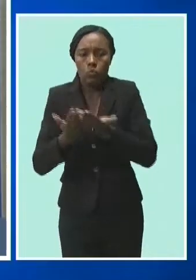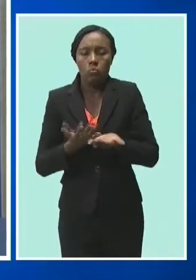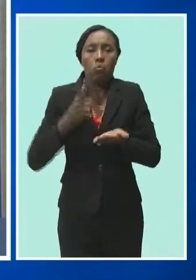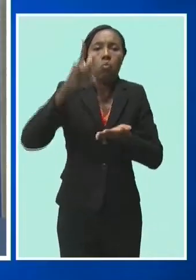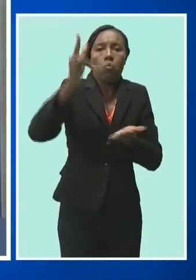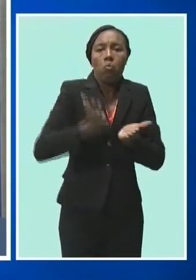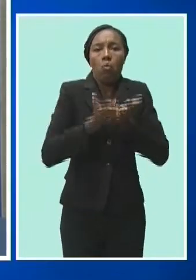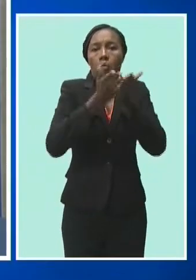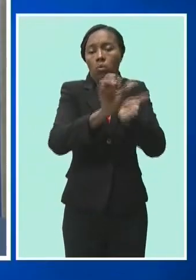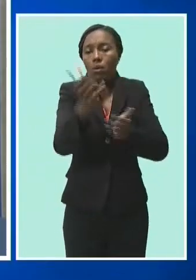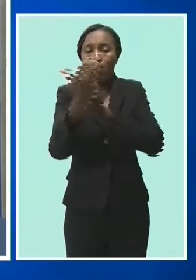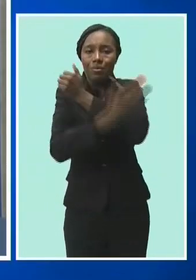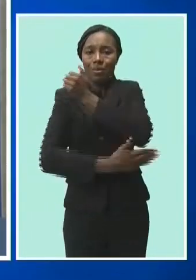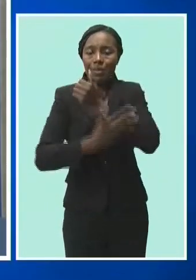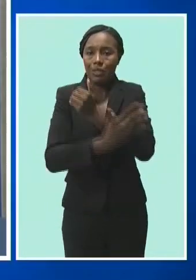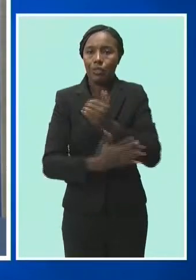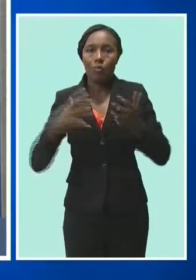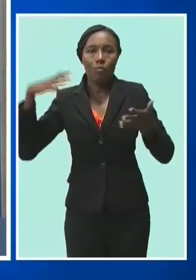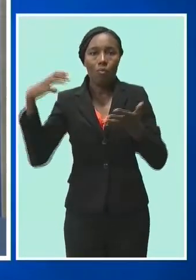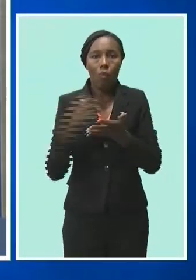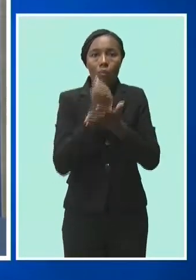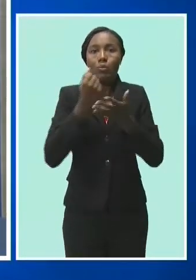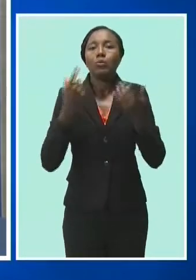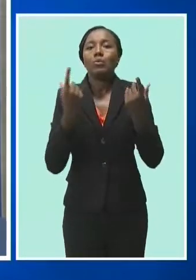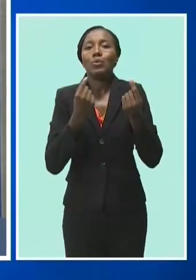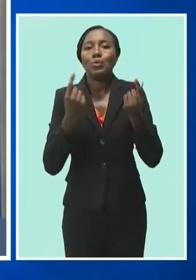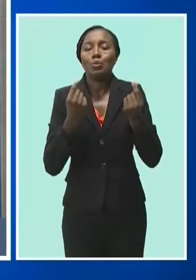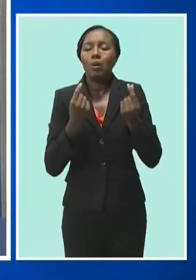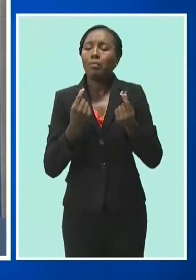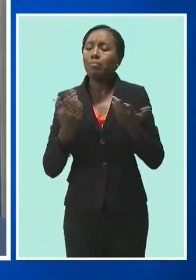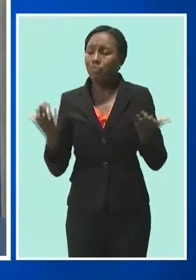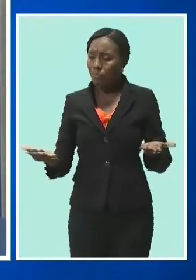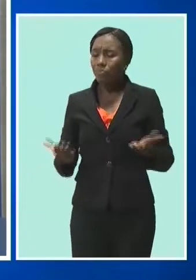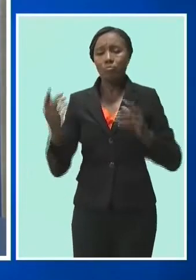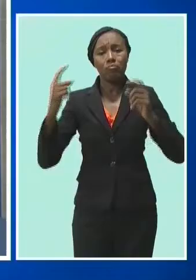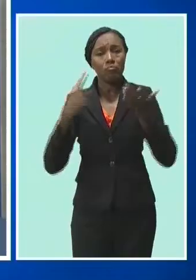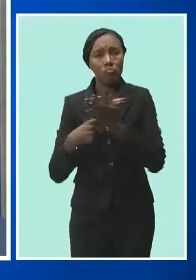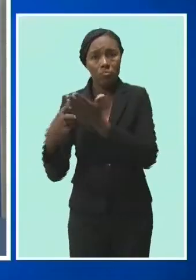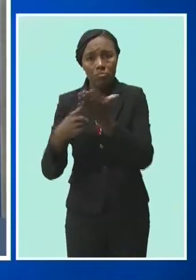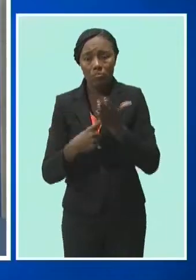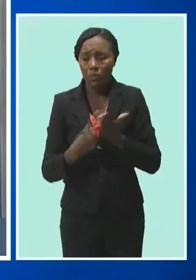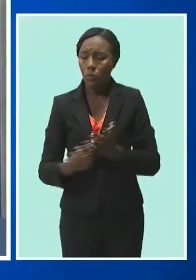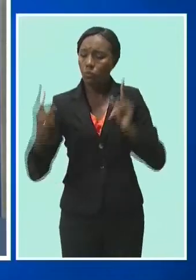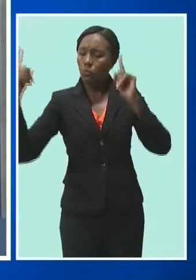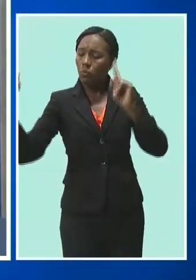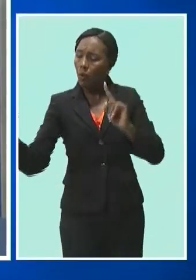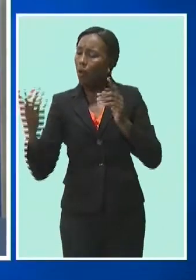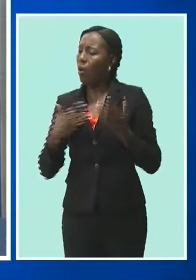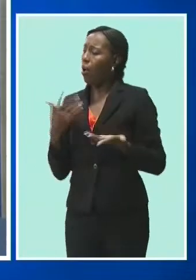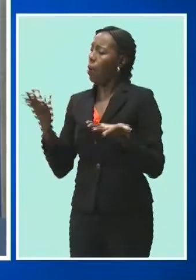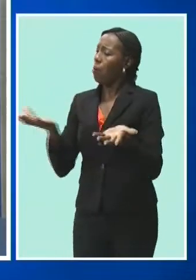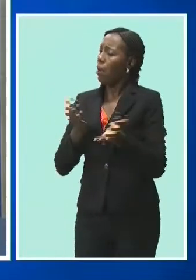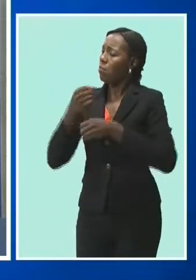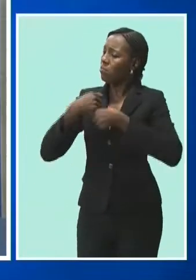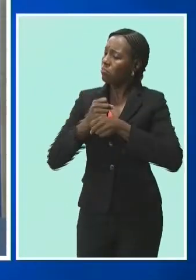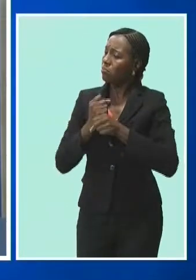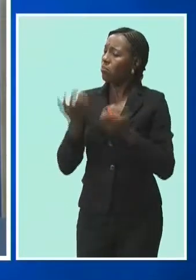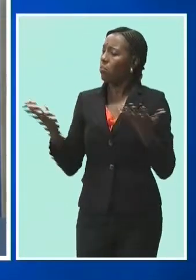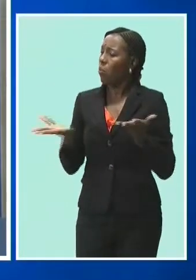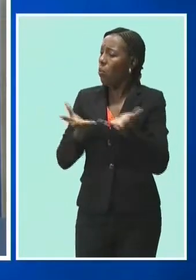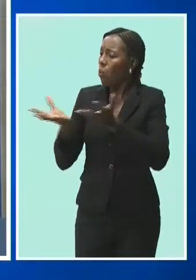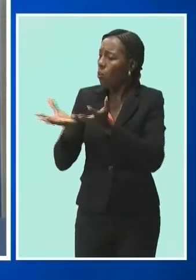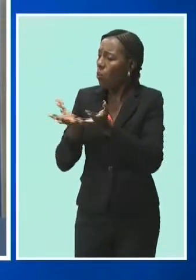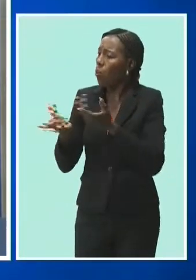your opportunity to attempt to put that on the floor and have a conversation about that. There's also